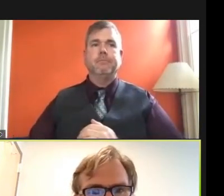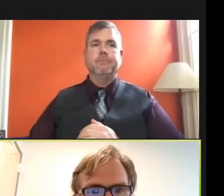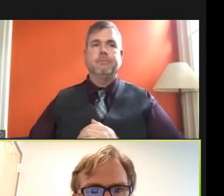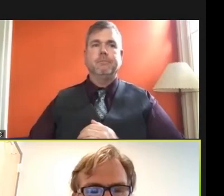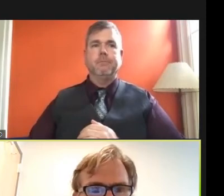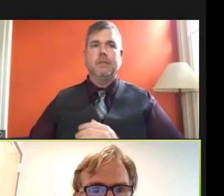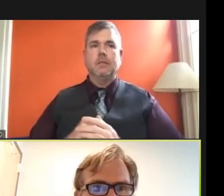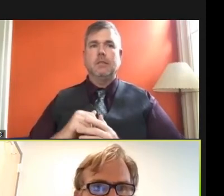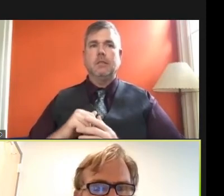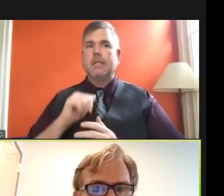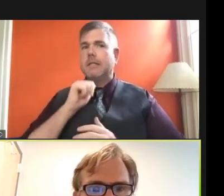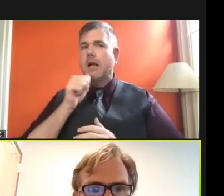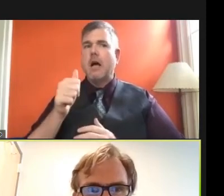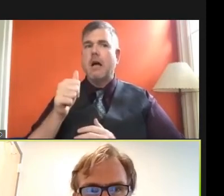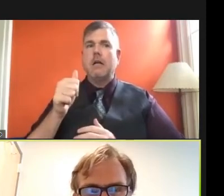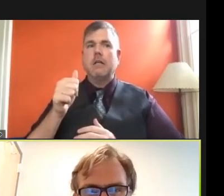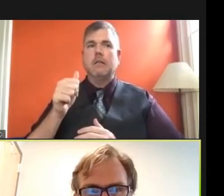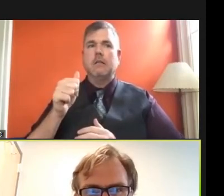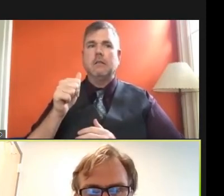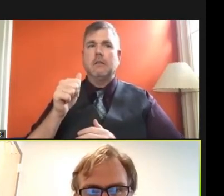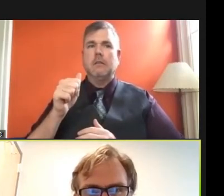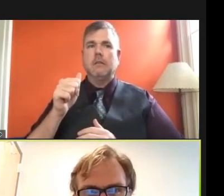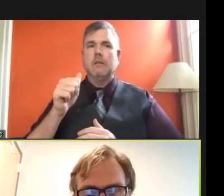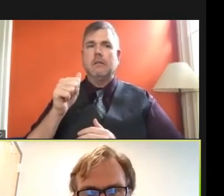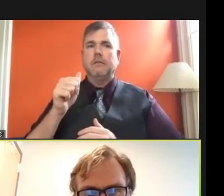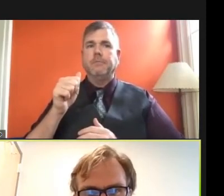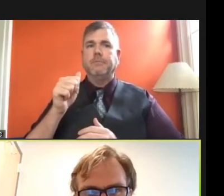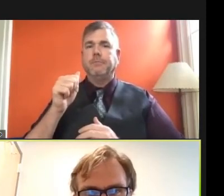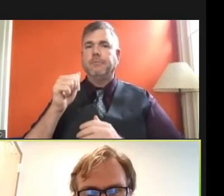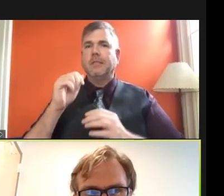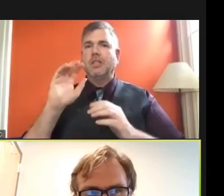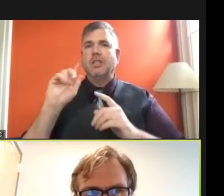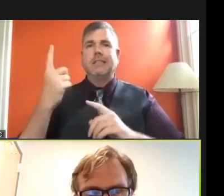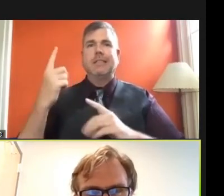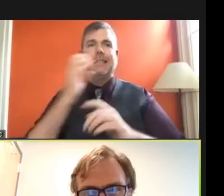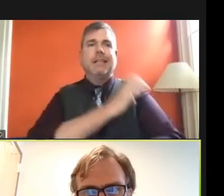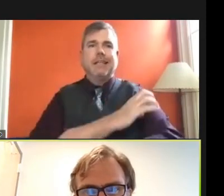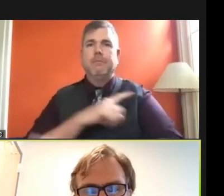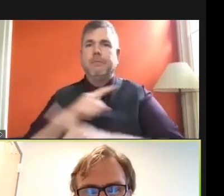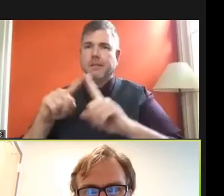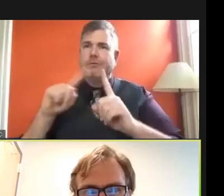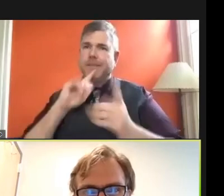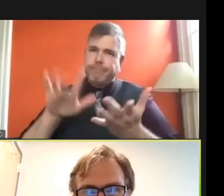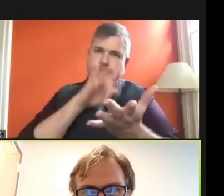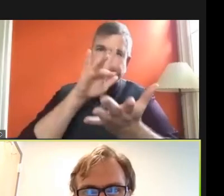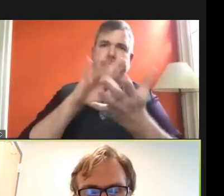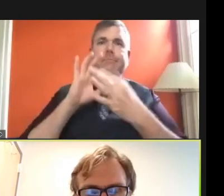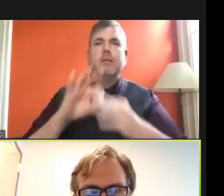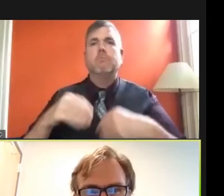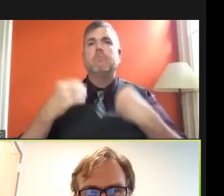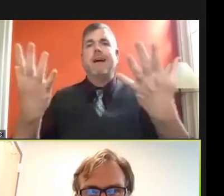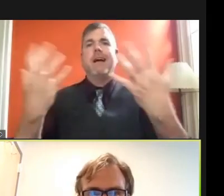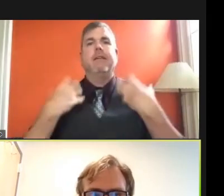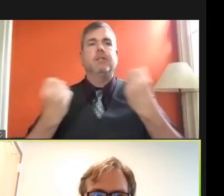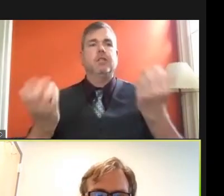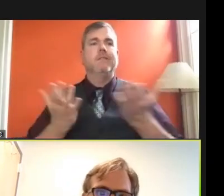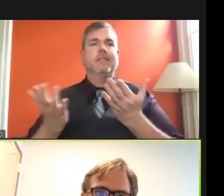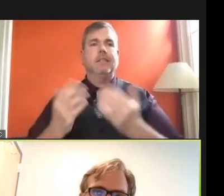those communities. And we're partnering with them, and it's a real asset to have that in our community.